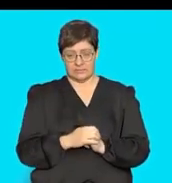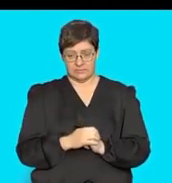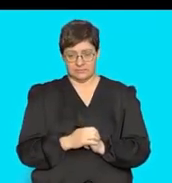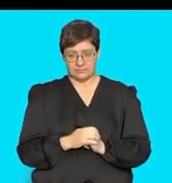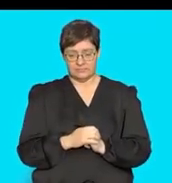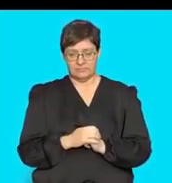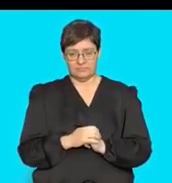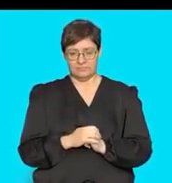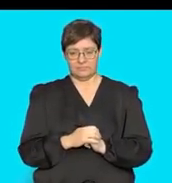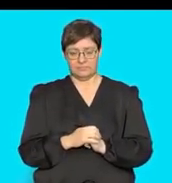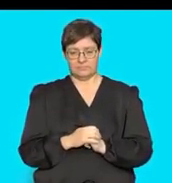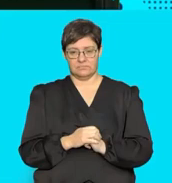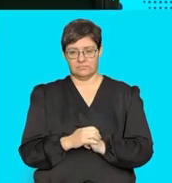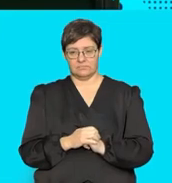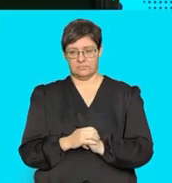B.